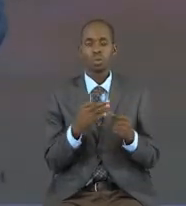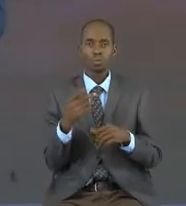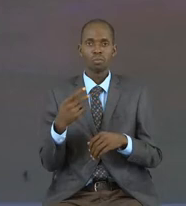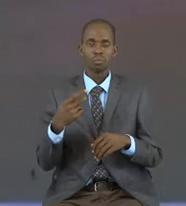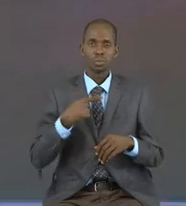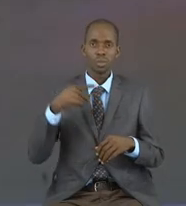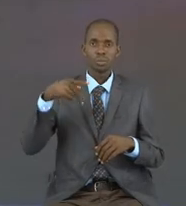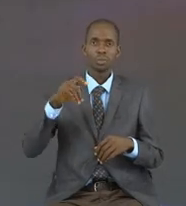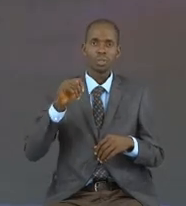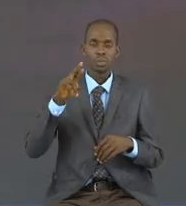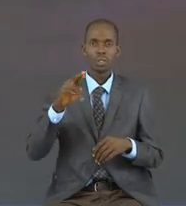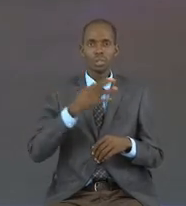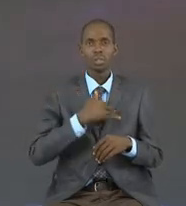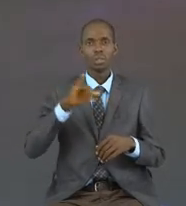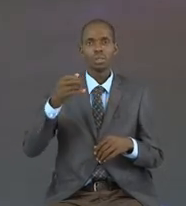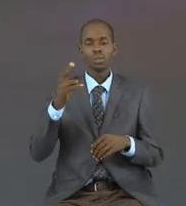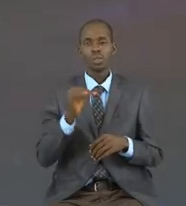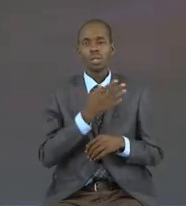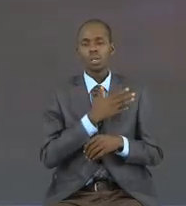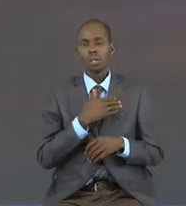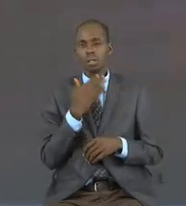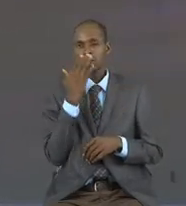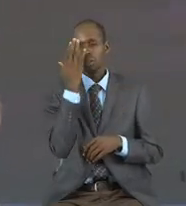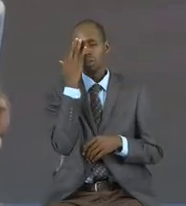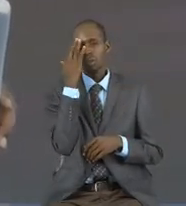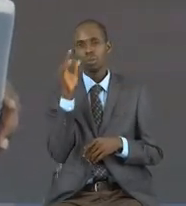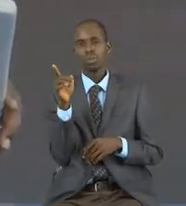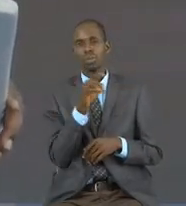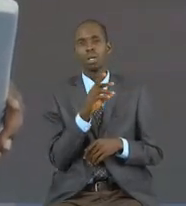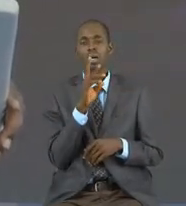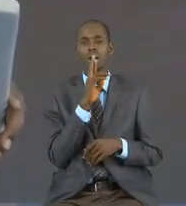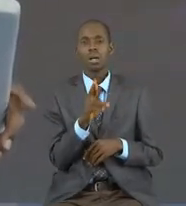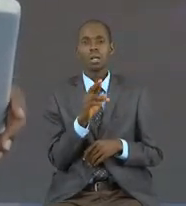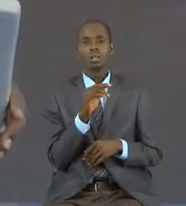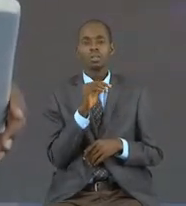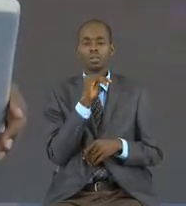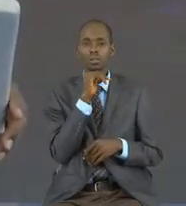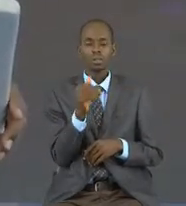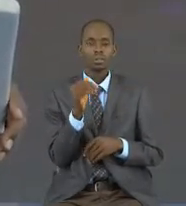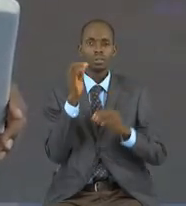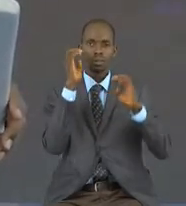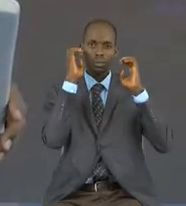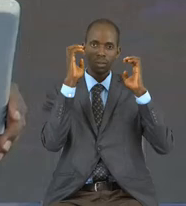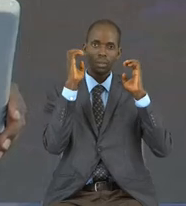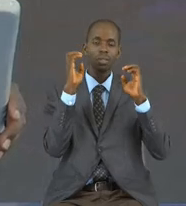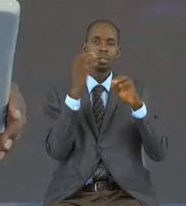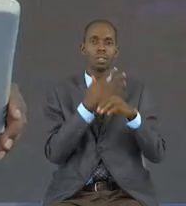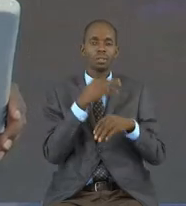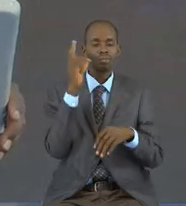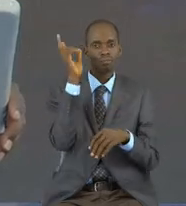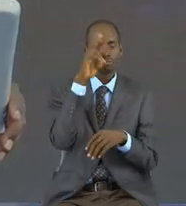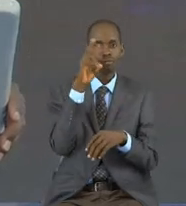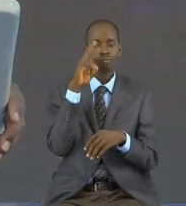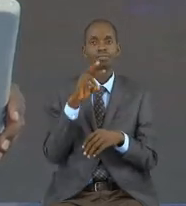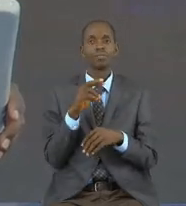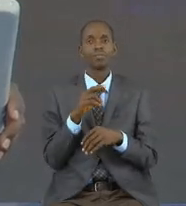and perceived that they were unlearned and ignorant men. I told you, they didn't have graduate certificate. They